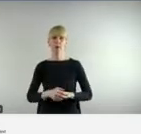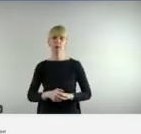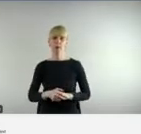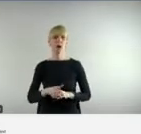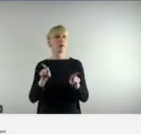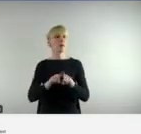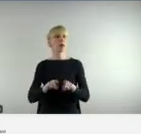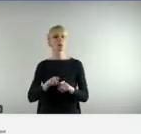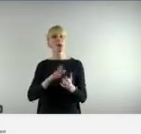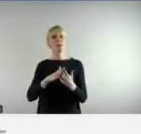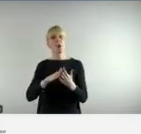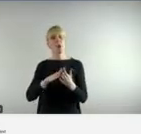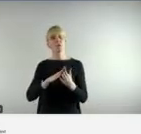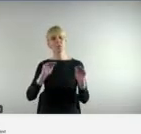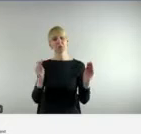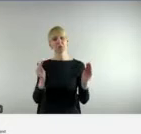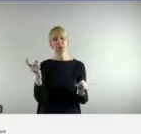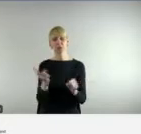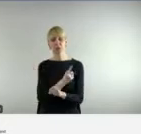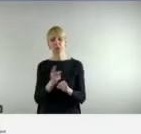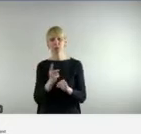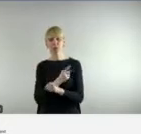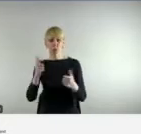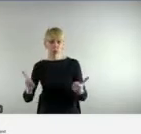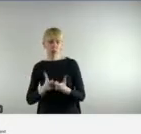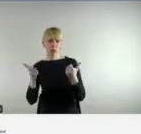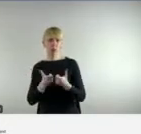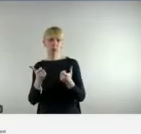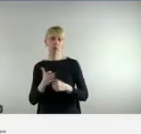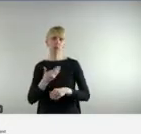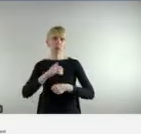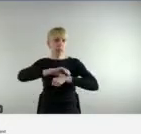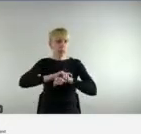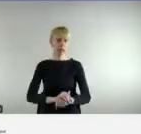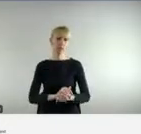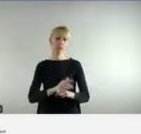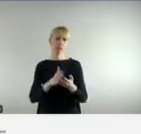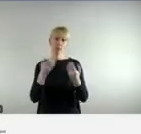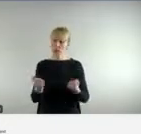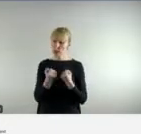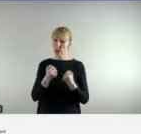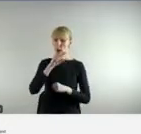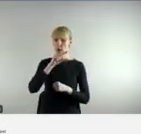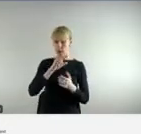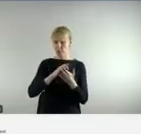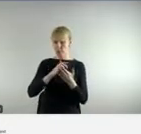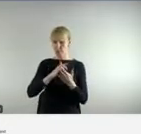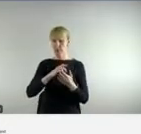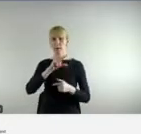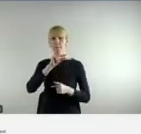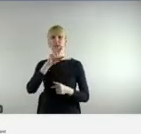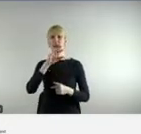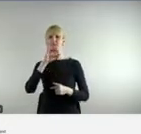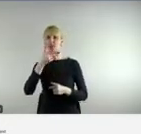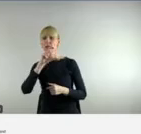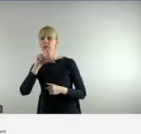vulnerability through an emphasis on preventive work, and contribute to good preparedness and strategic crisis management and